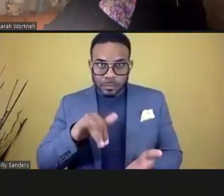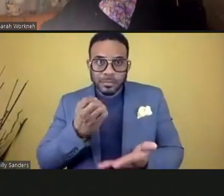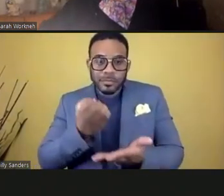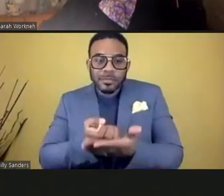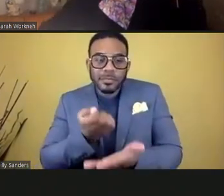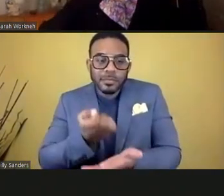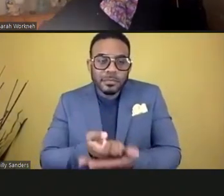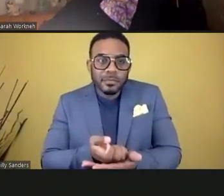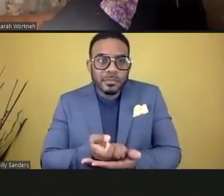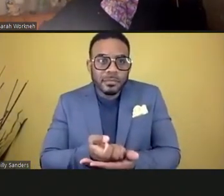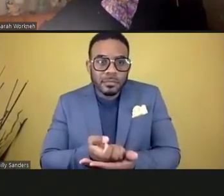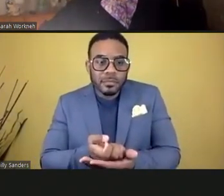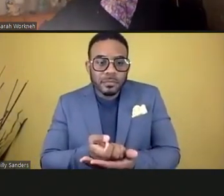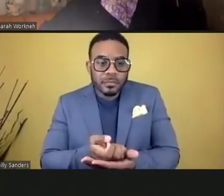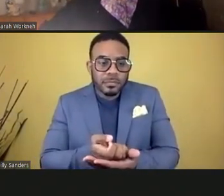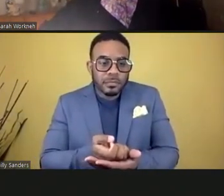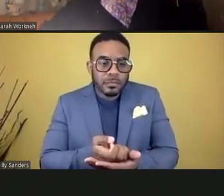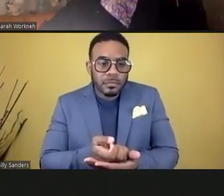economic,